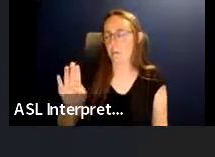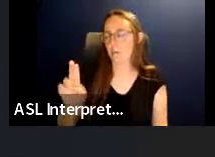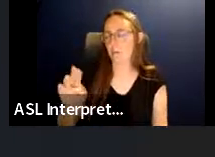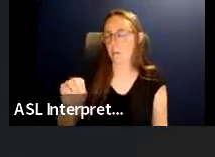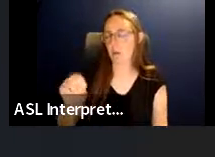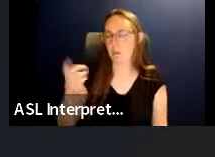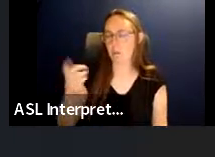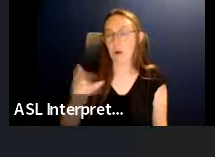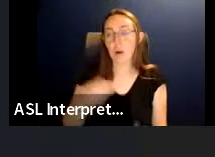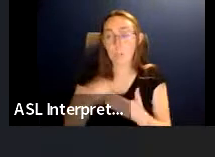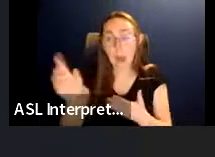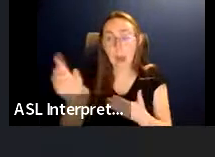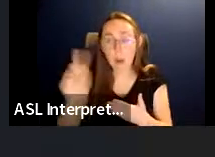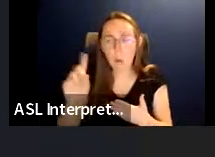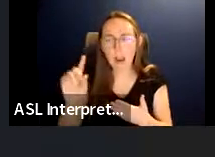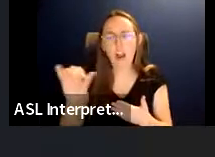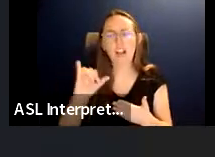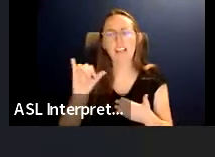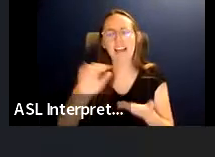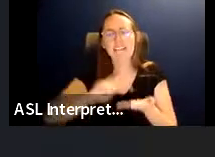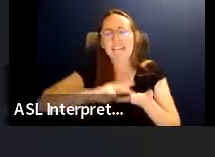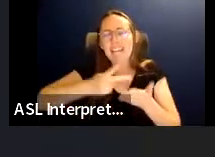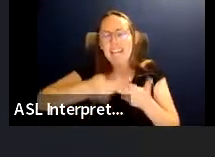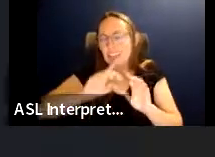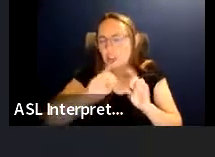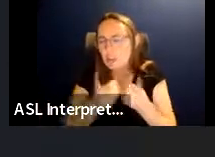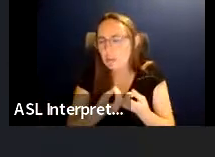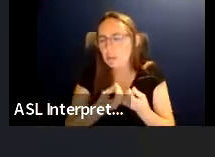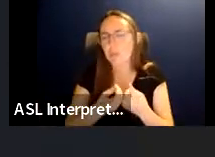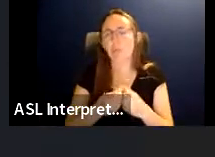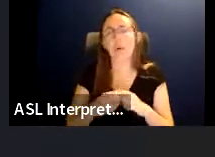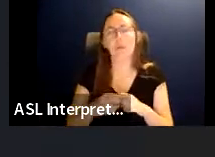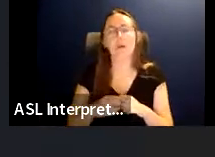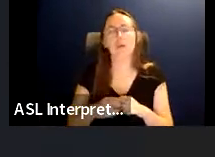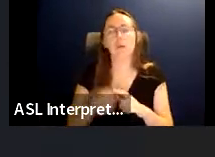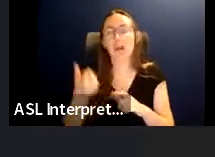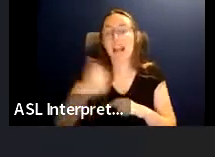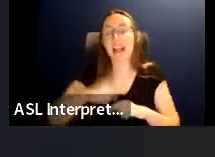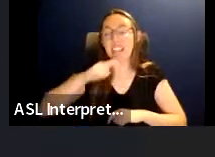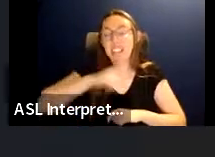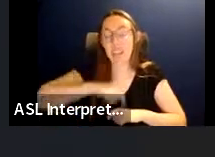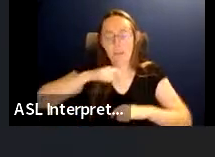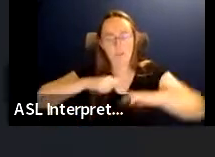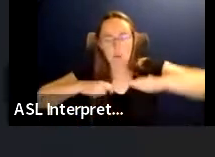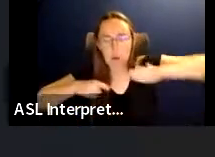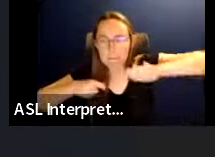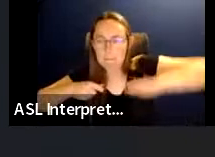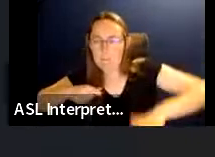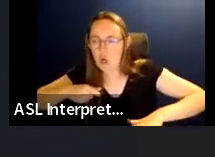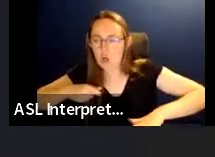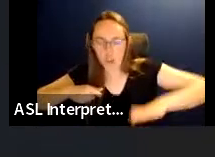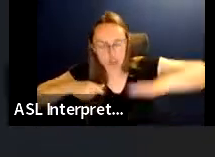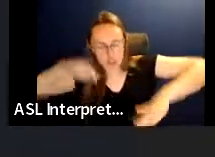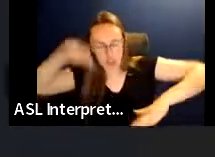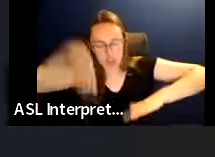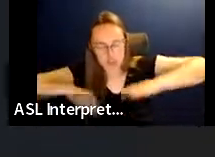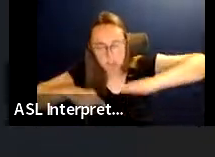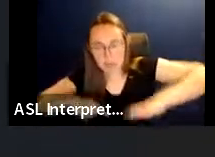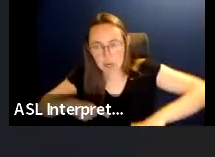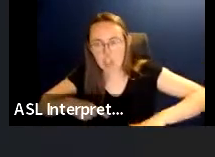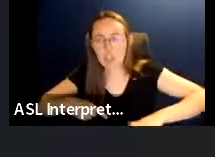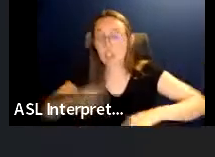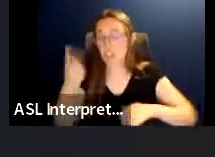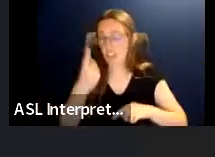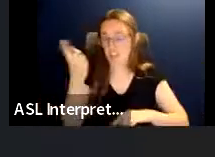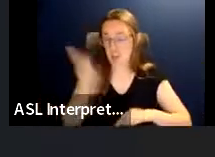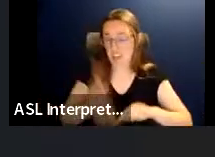So anytime you have something that you have to push straight down on and somebody doesn't have that ability, putting a rubber bumper on